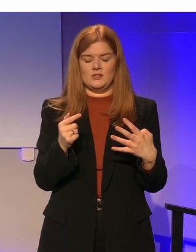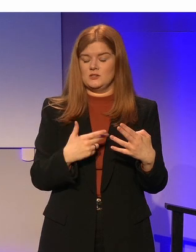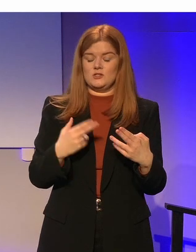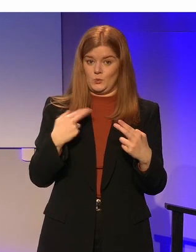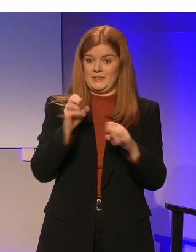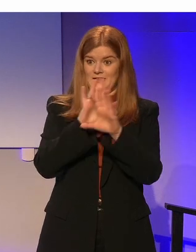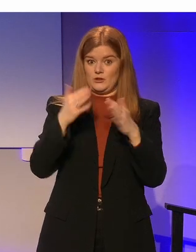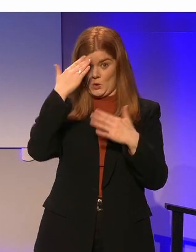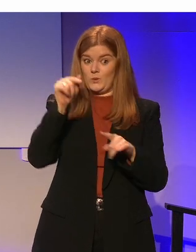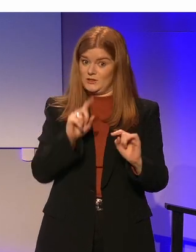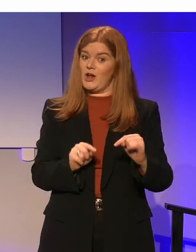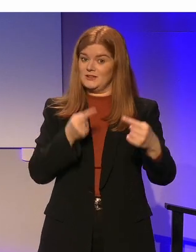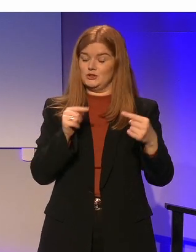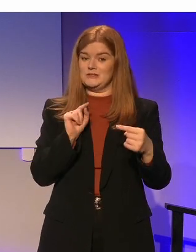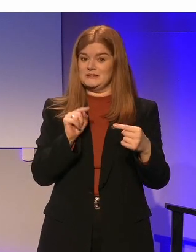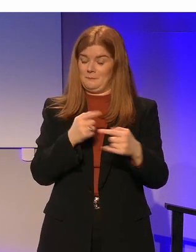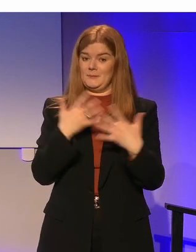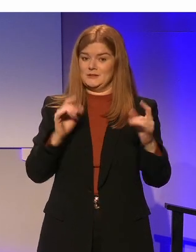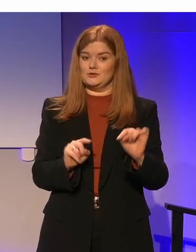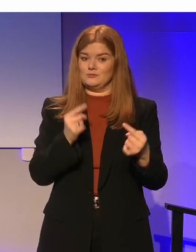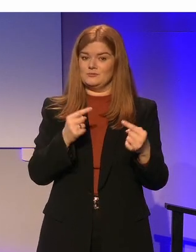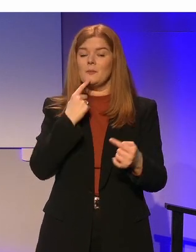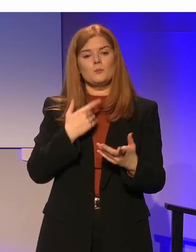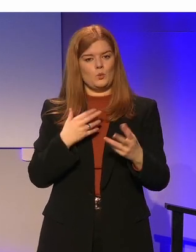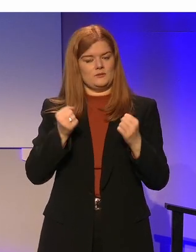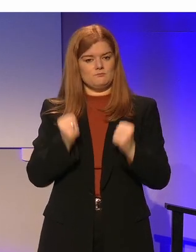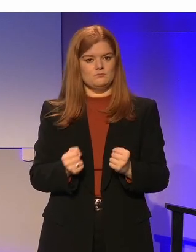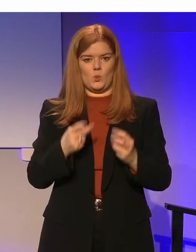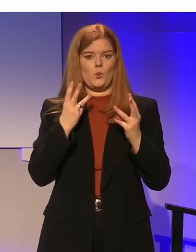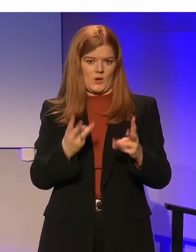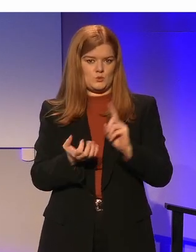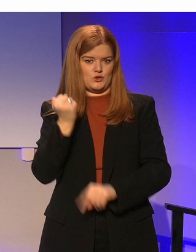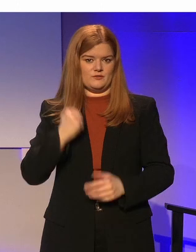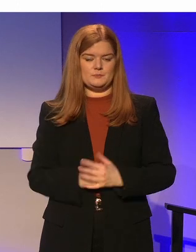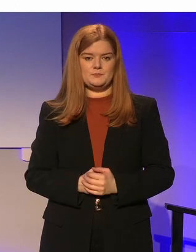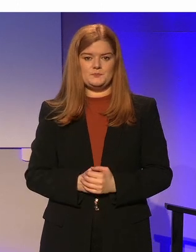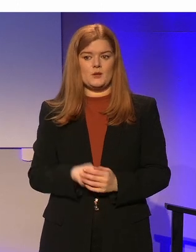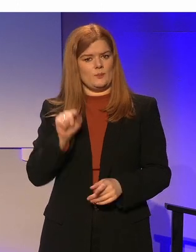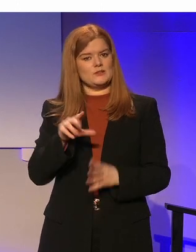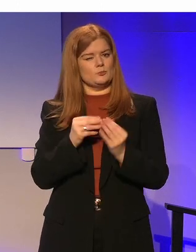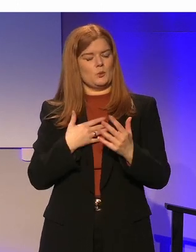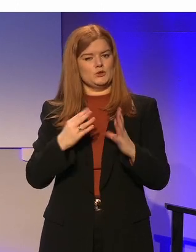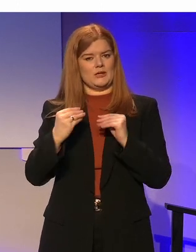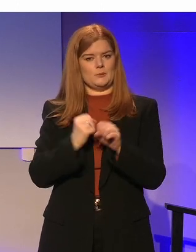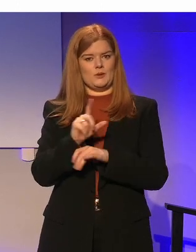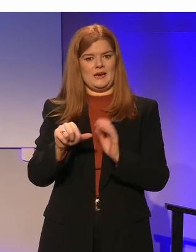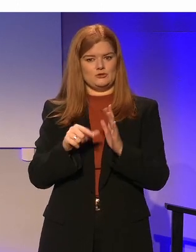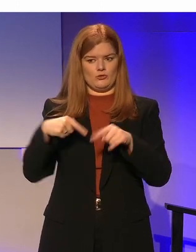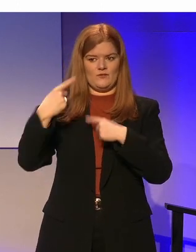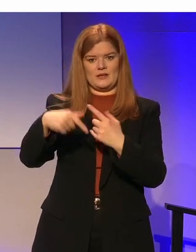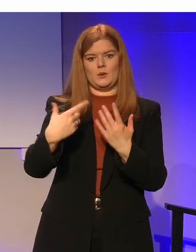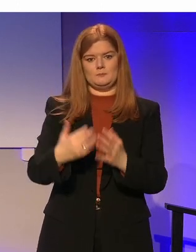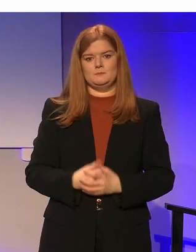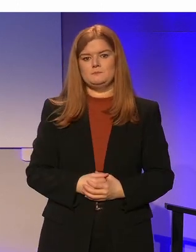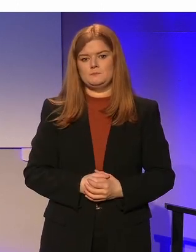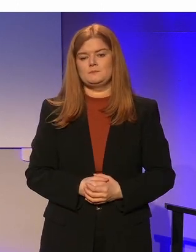illusions whatever. That challenge is a big one, but it's one we're determined to achieve, and it's something we'll be talking about over the next